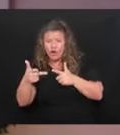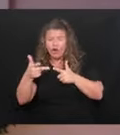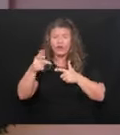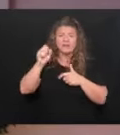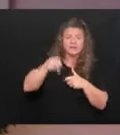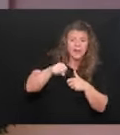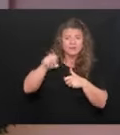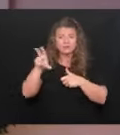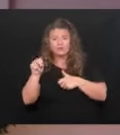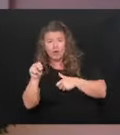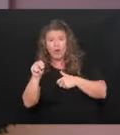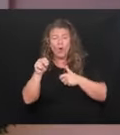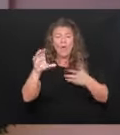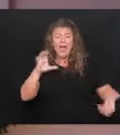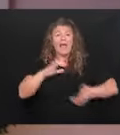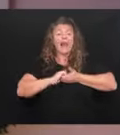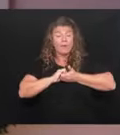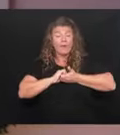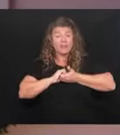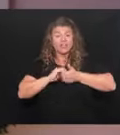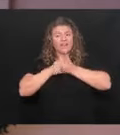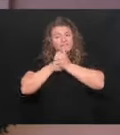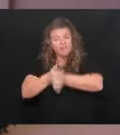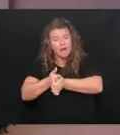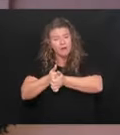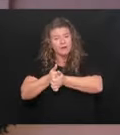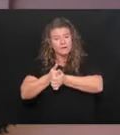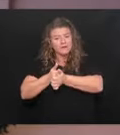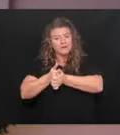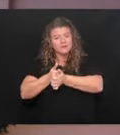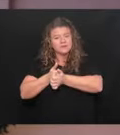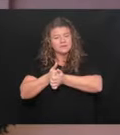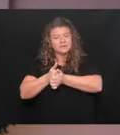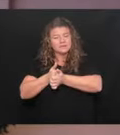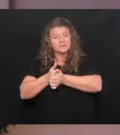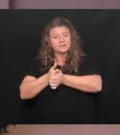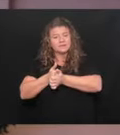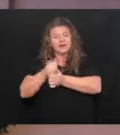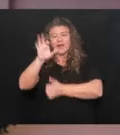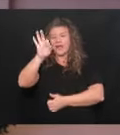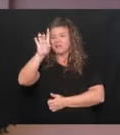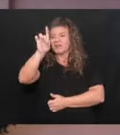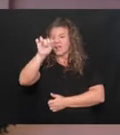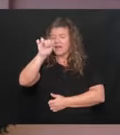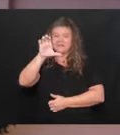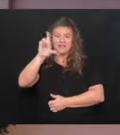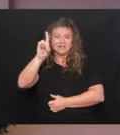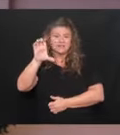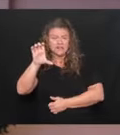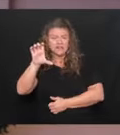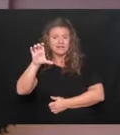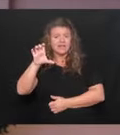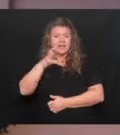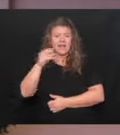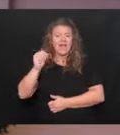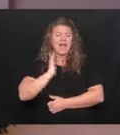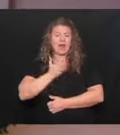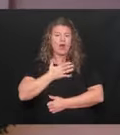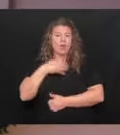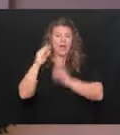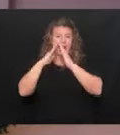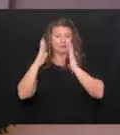course, done in collaboration and under the guidance of the FDA, CDC, and our White House